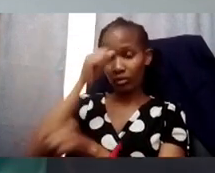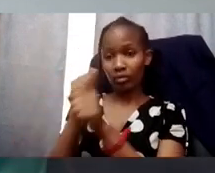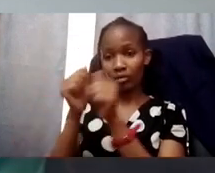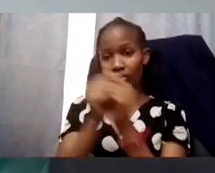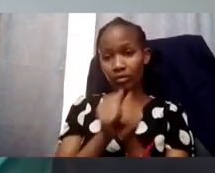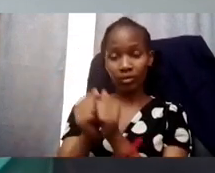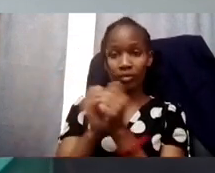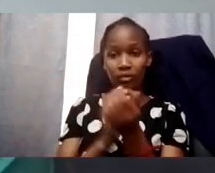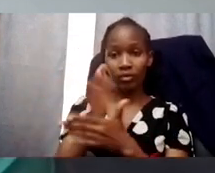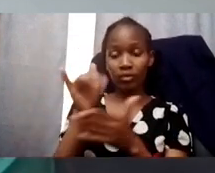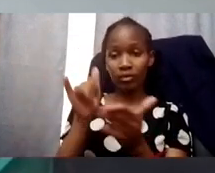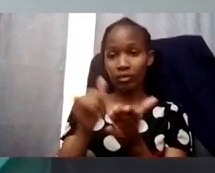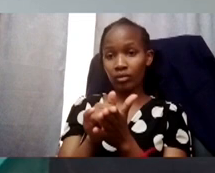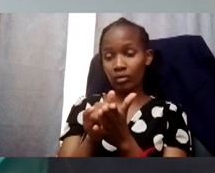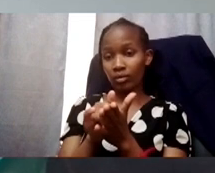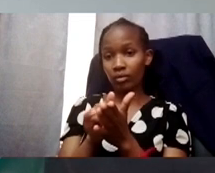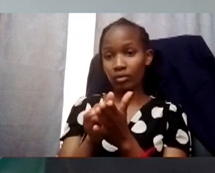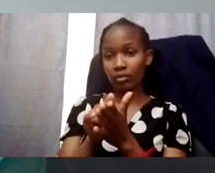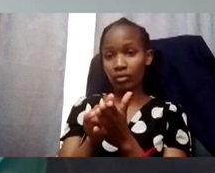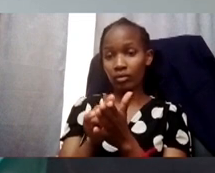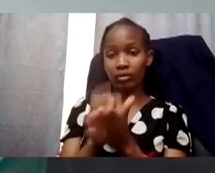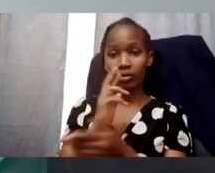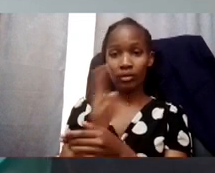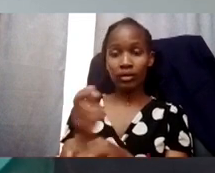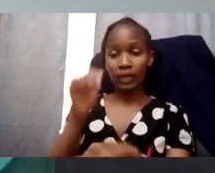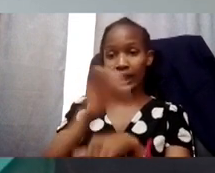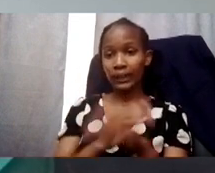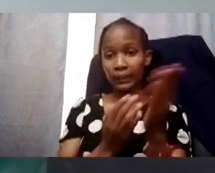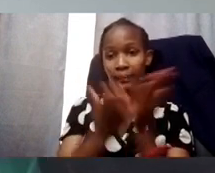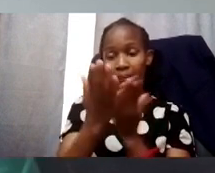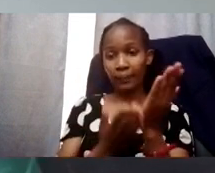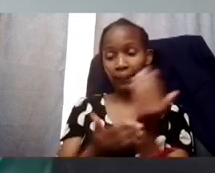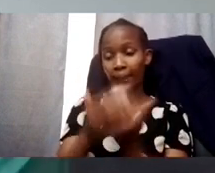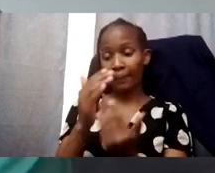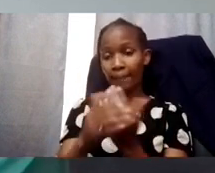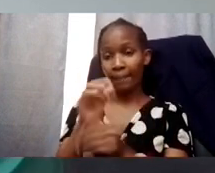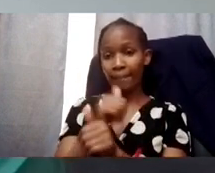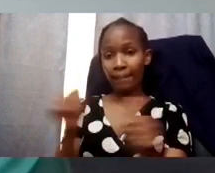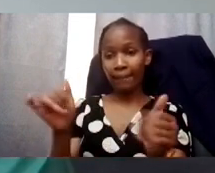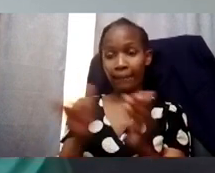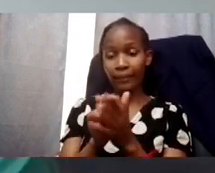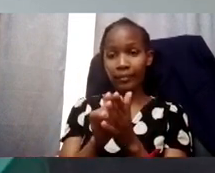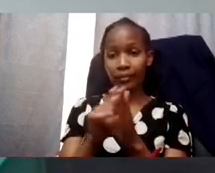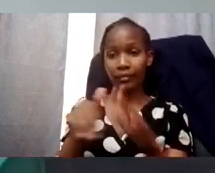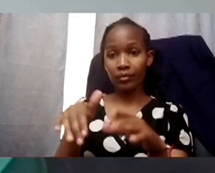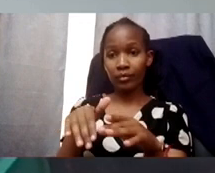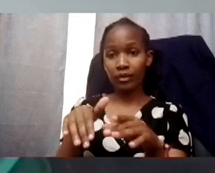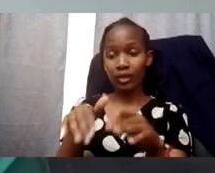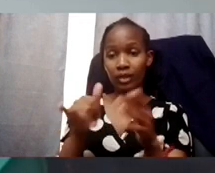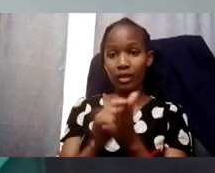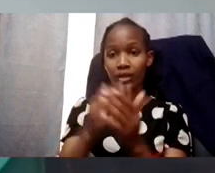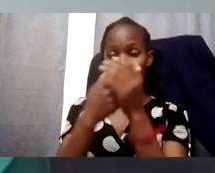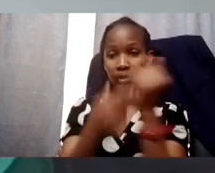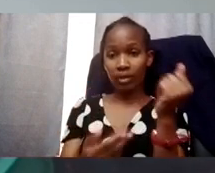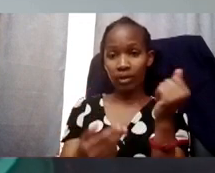host communities are receiving services, are treated well, and that interventions ensure that both refugees and host